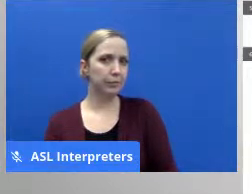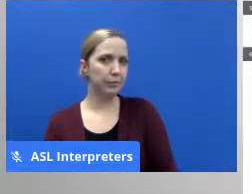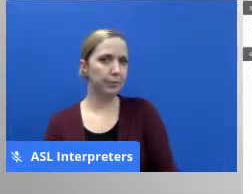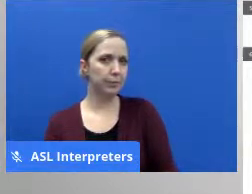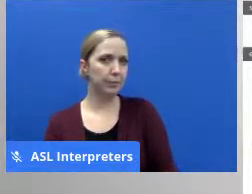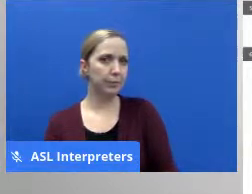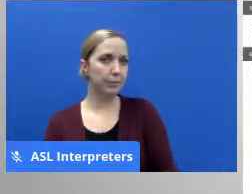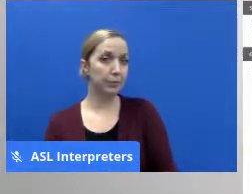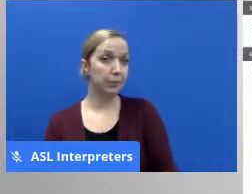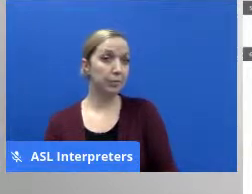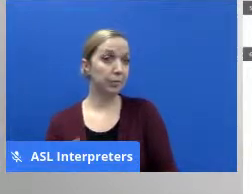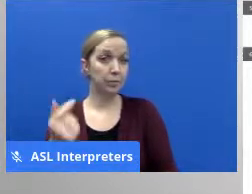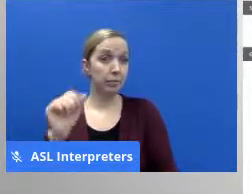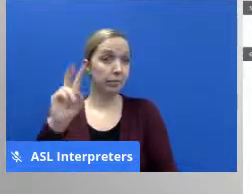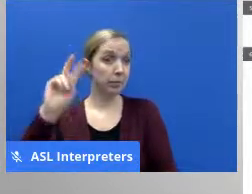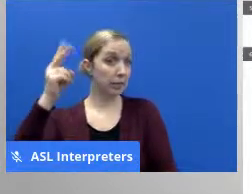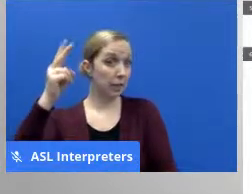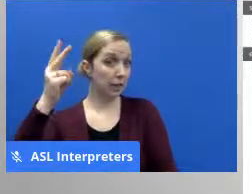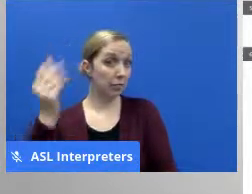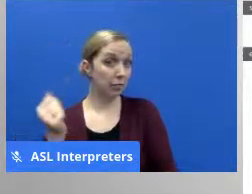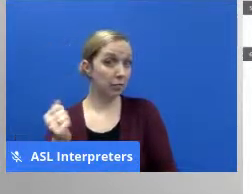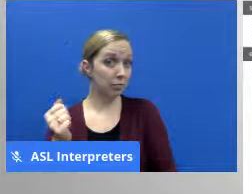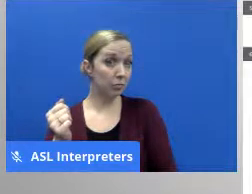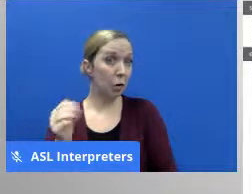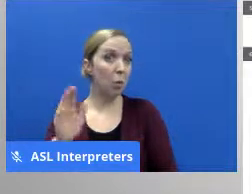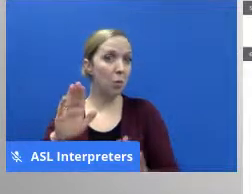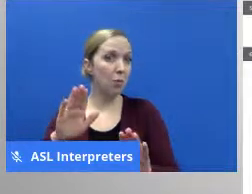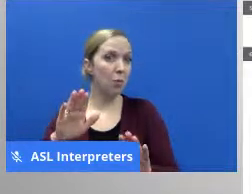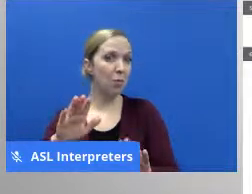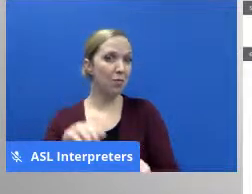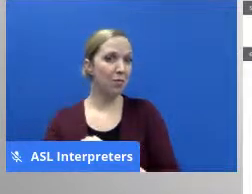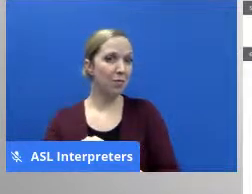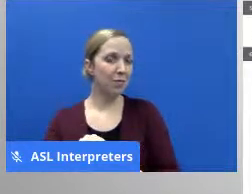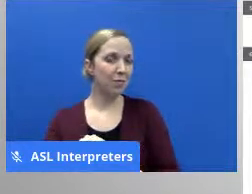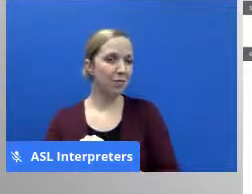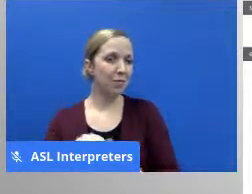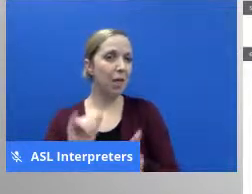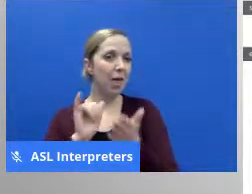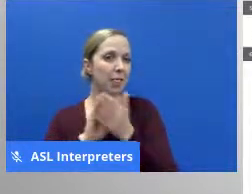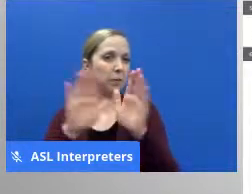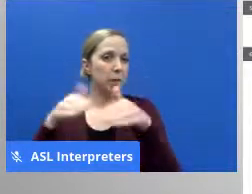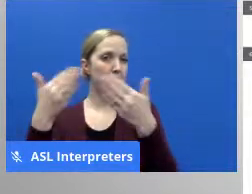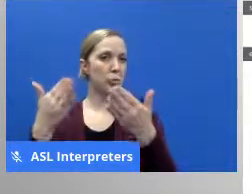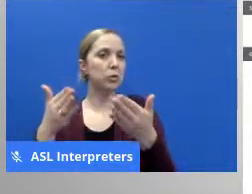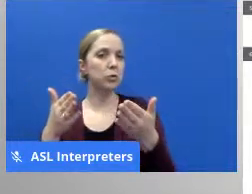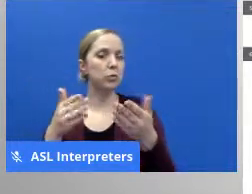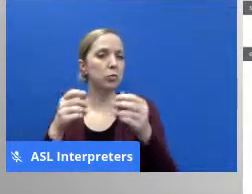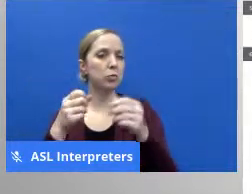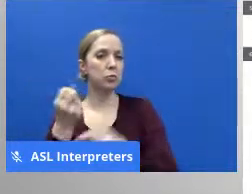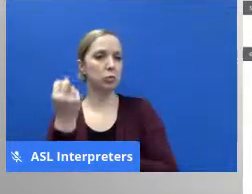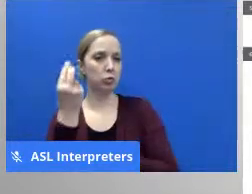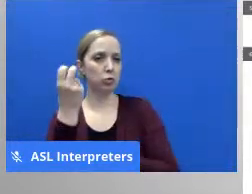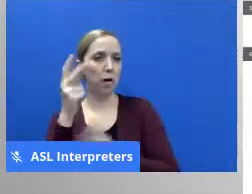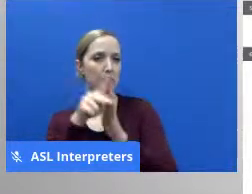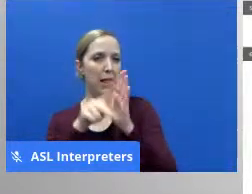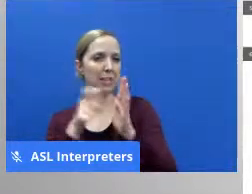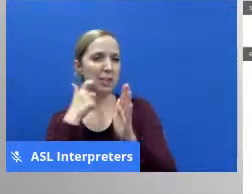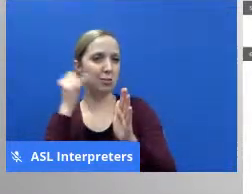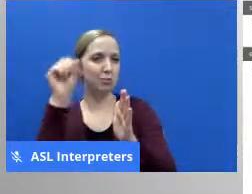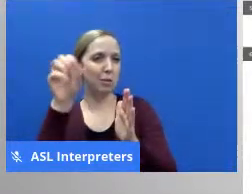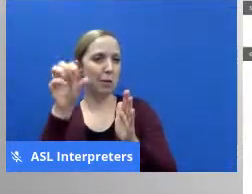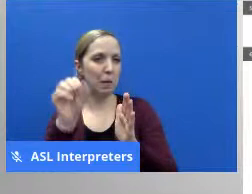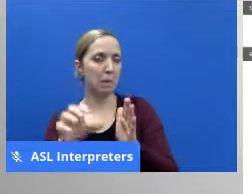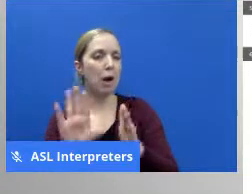Is there a second? That was a motion to move To move these 12 policies to public comment. Okay, I second.